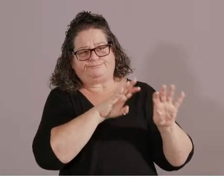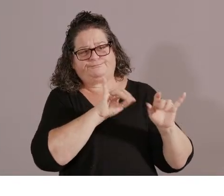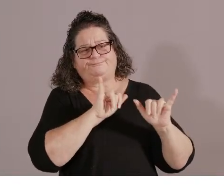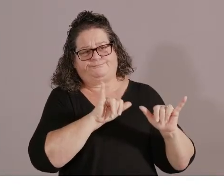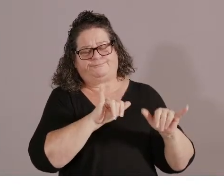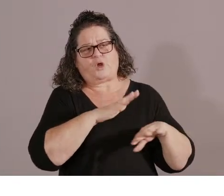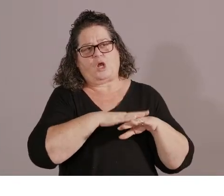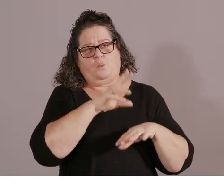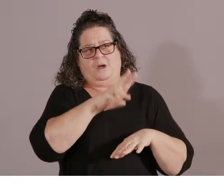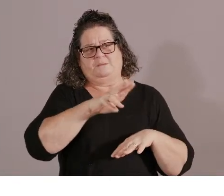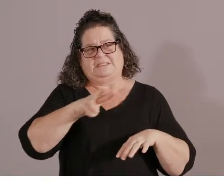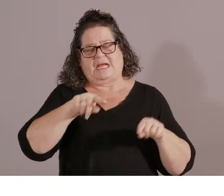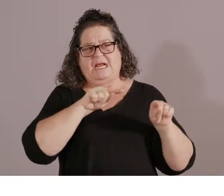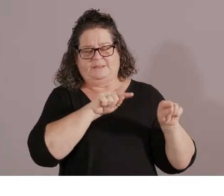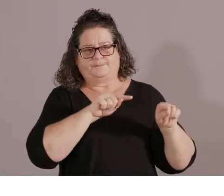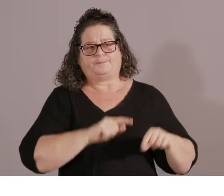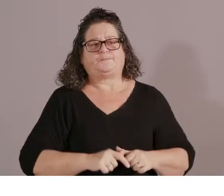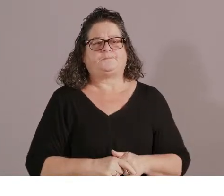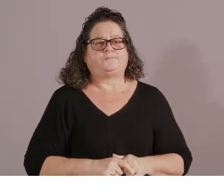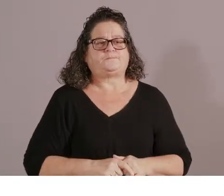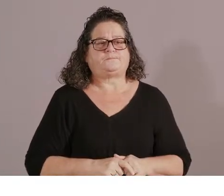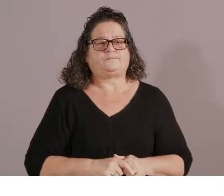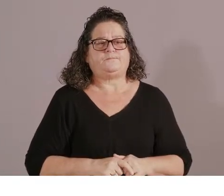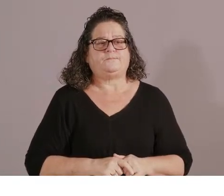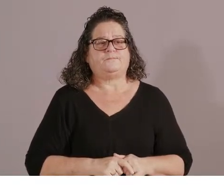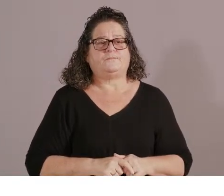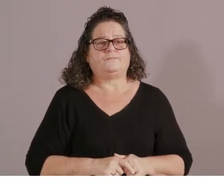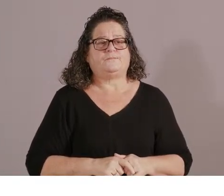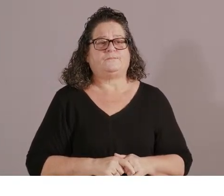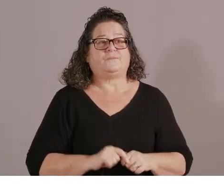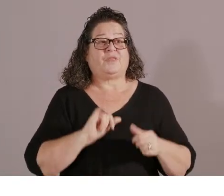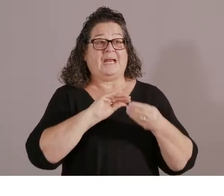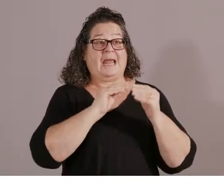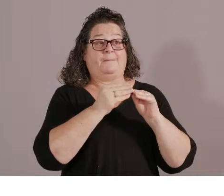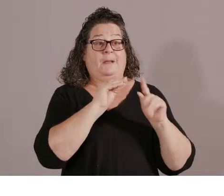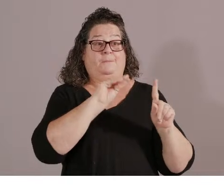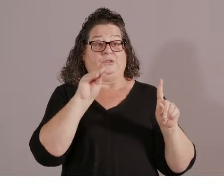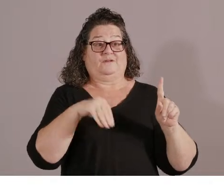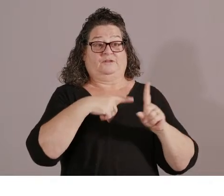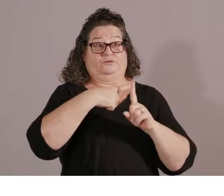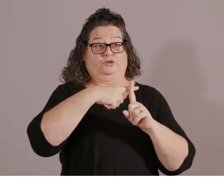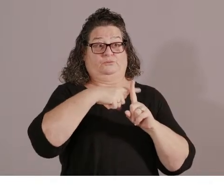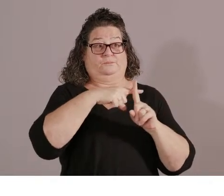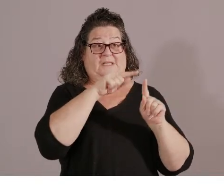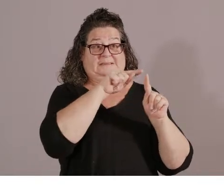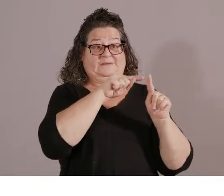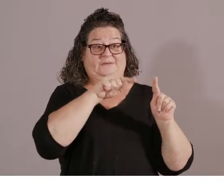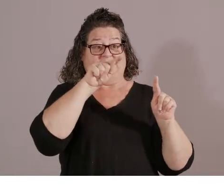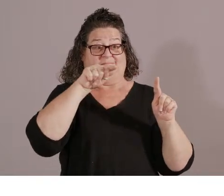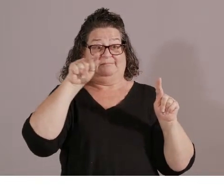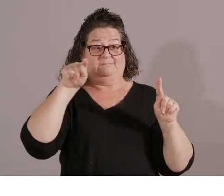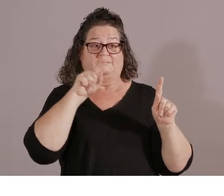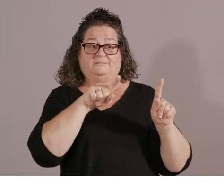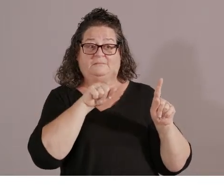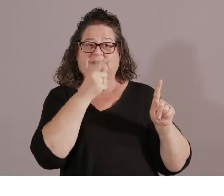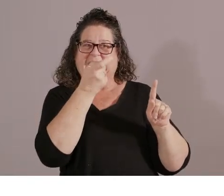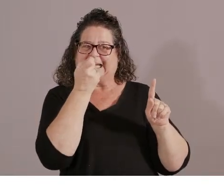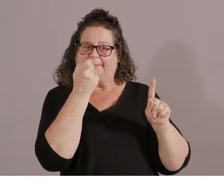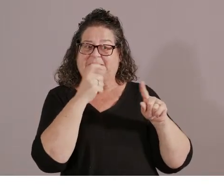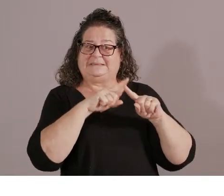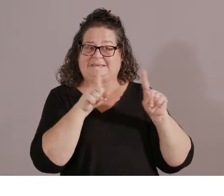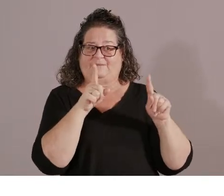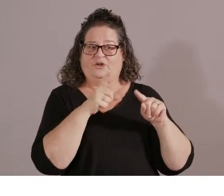And here's our percent positivity chart. I wanted to remind everybody that this is a little bit different than what we post on